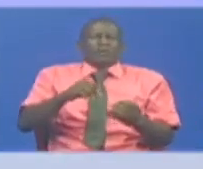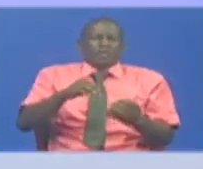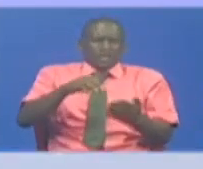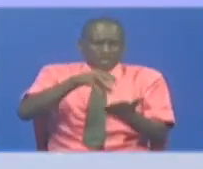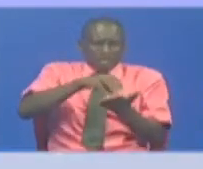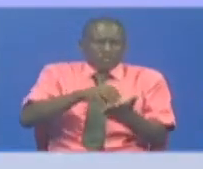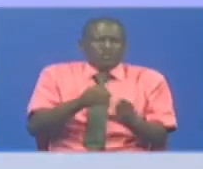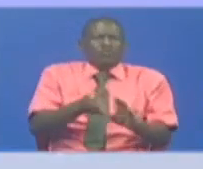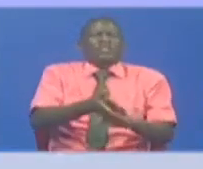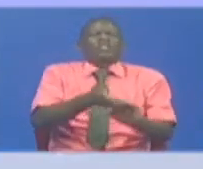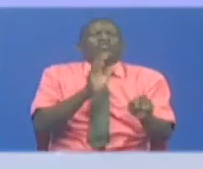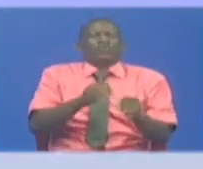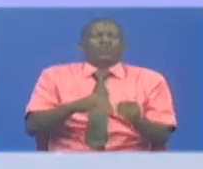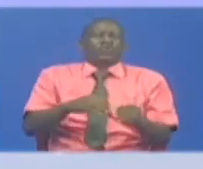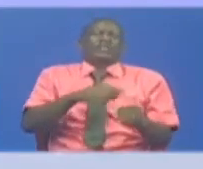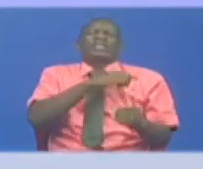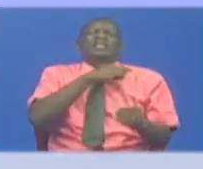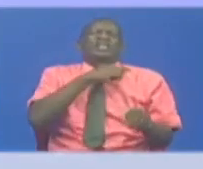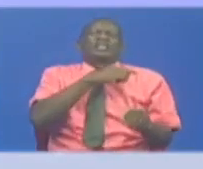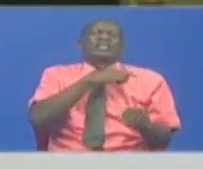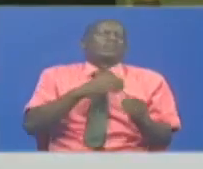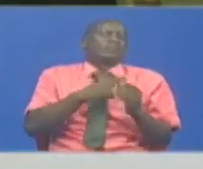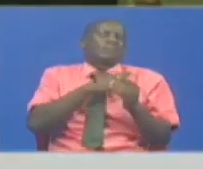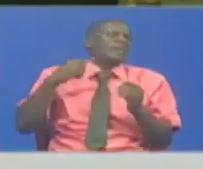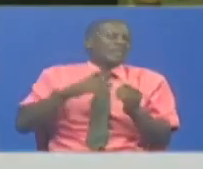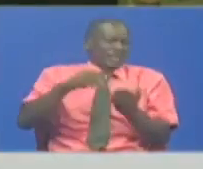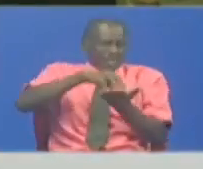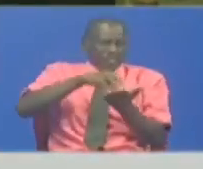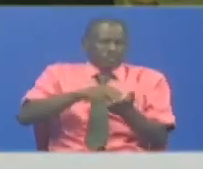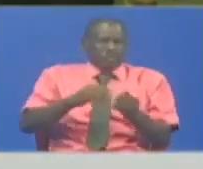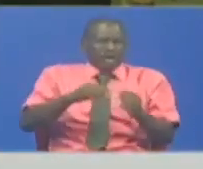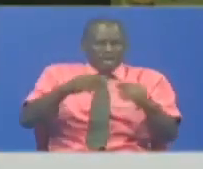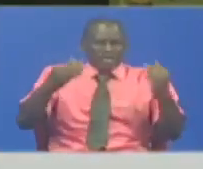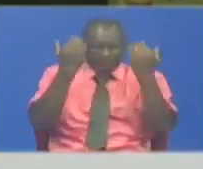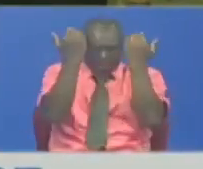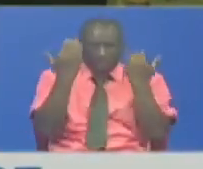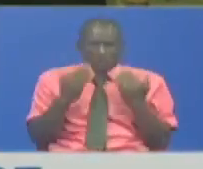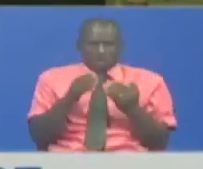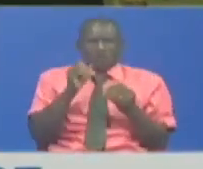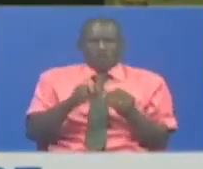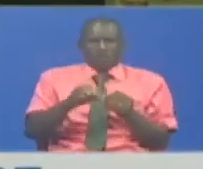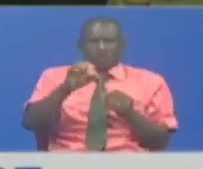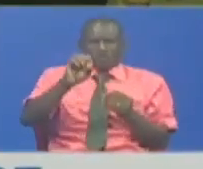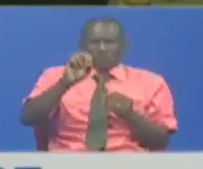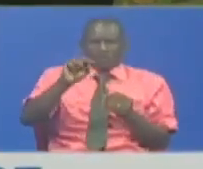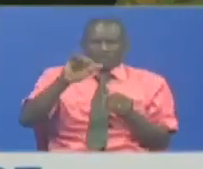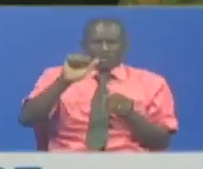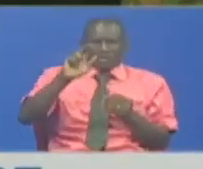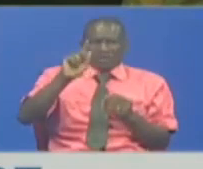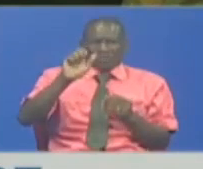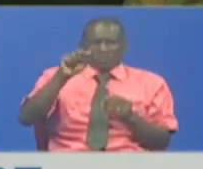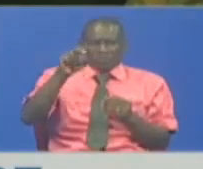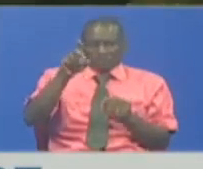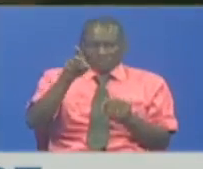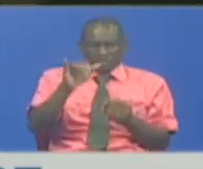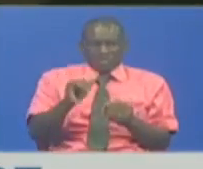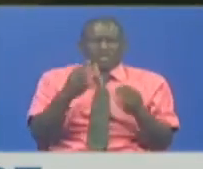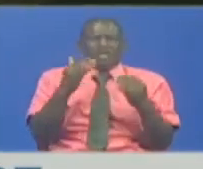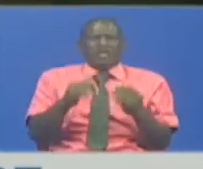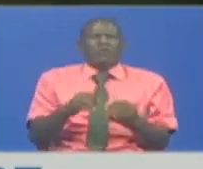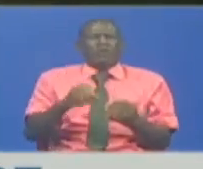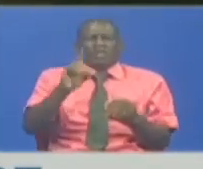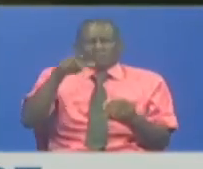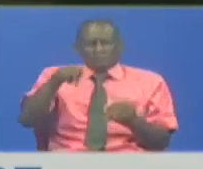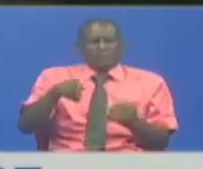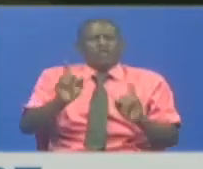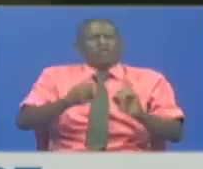Assa Nyakundi. The court stated that the application is based on weak grounds and that the powers of the DPP to discontinue criminal proceedings are